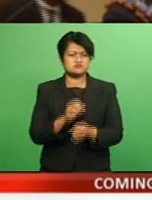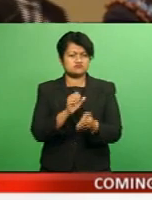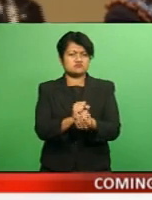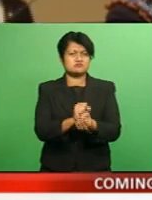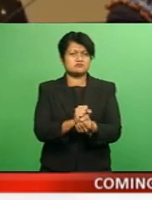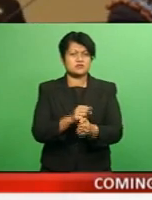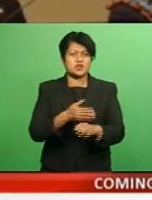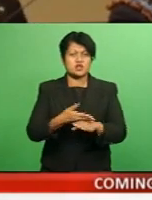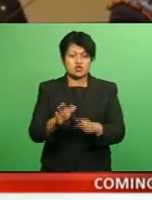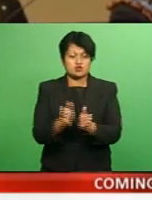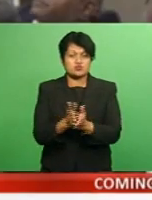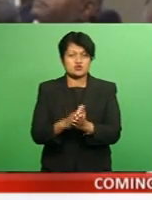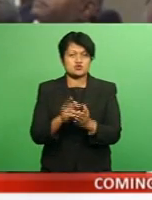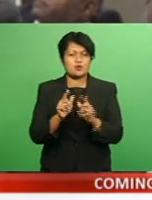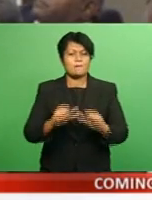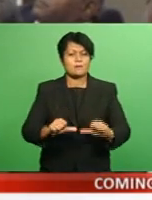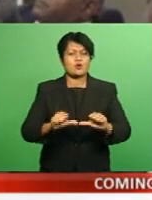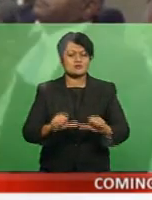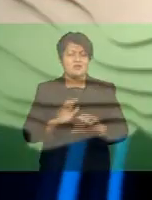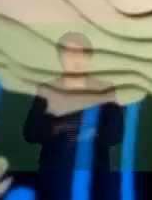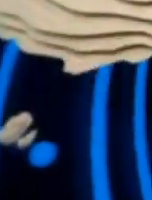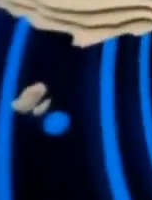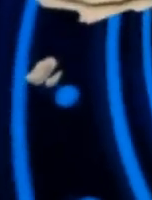book to protect children in court.